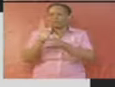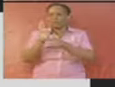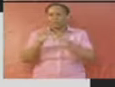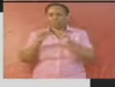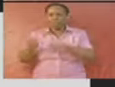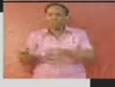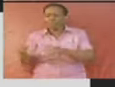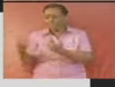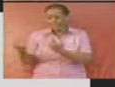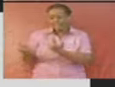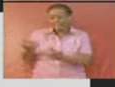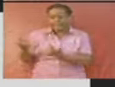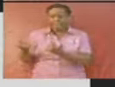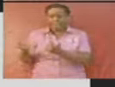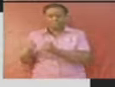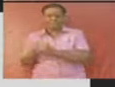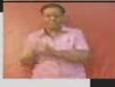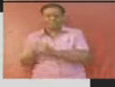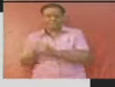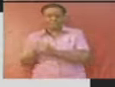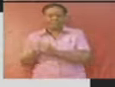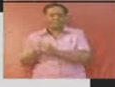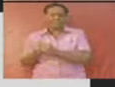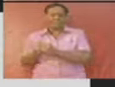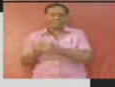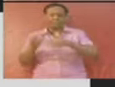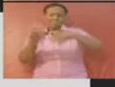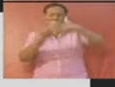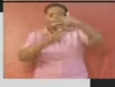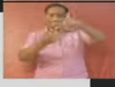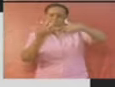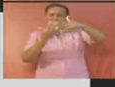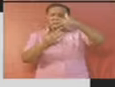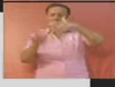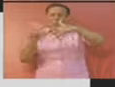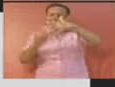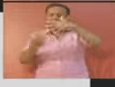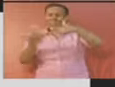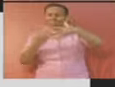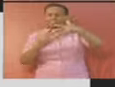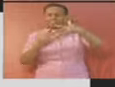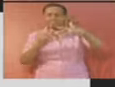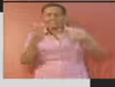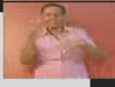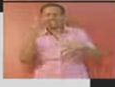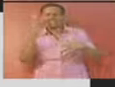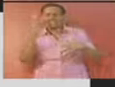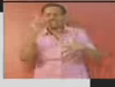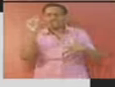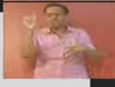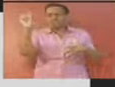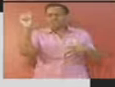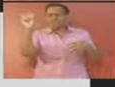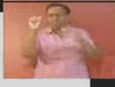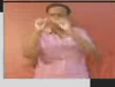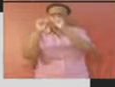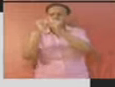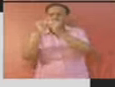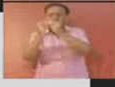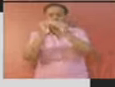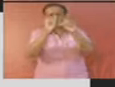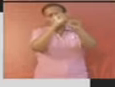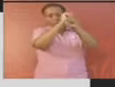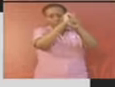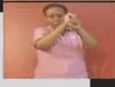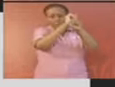remember, the bubble at the top middle, your workplace, Dr. Alana